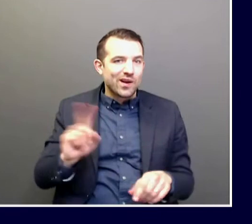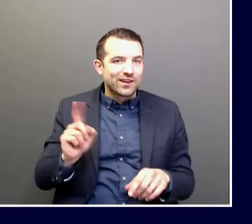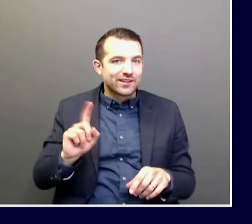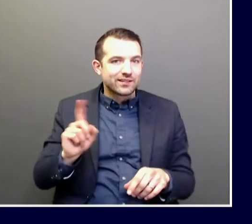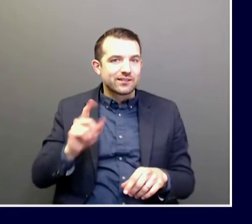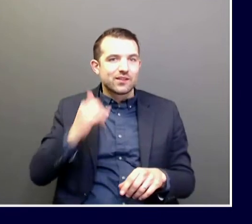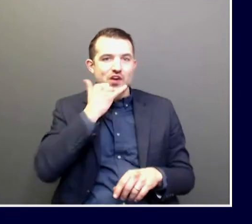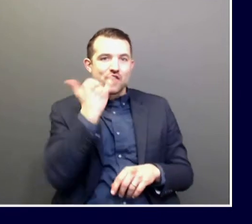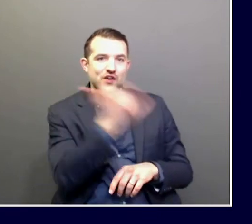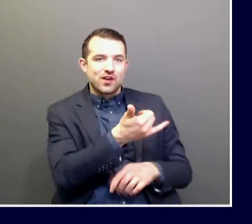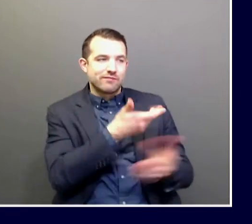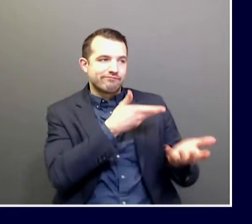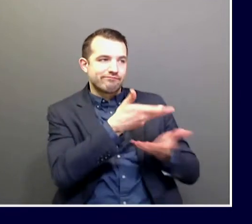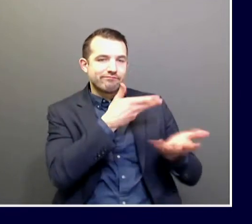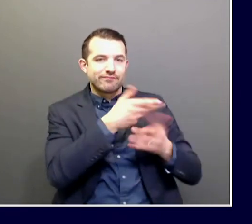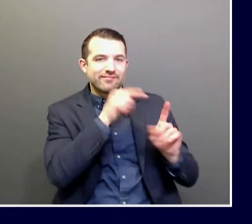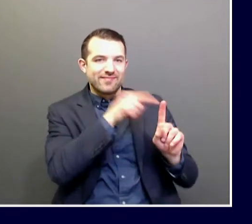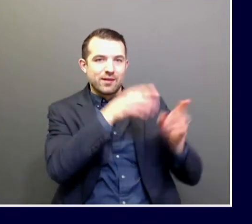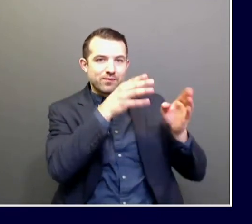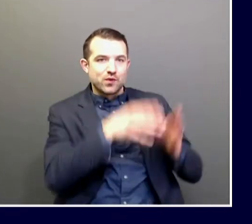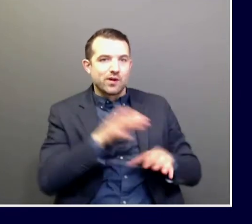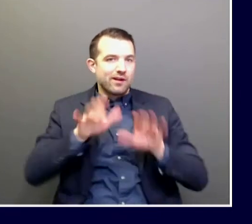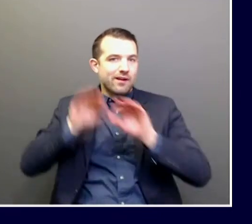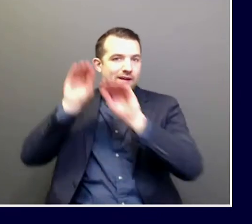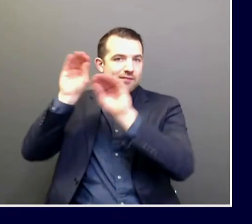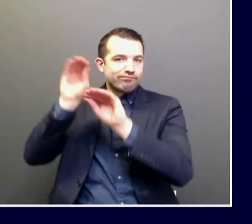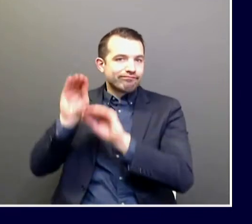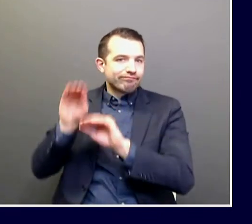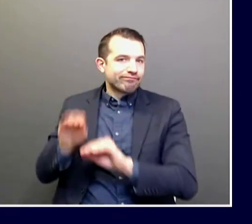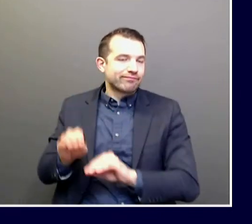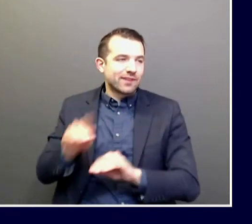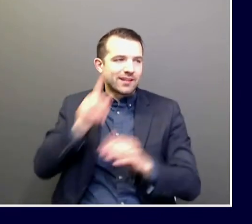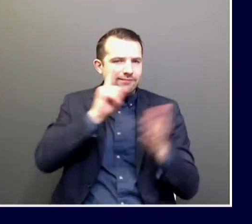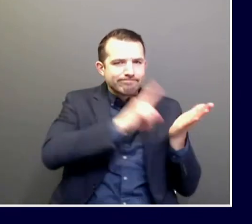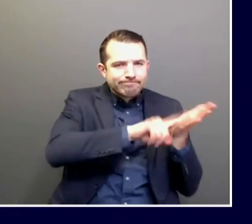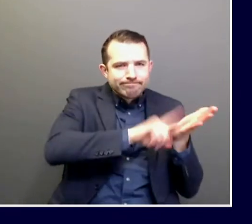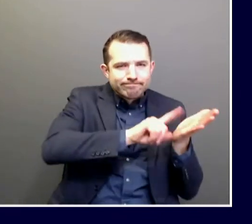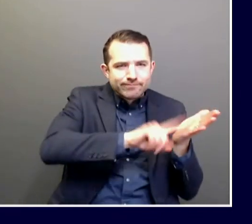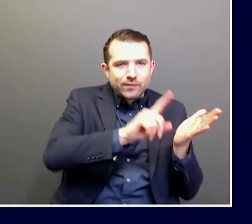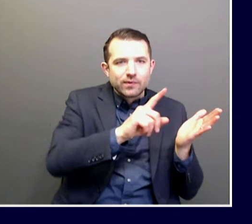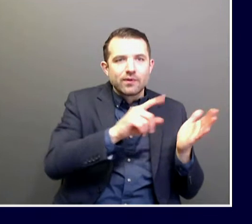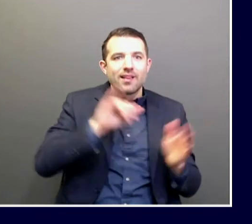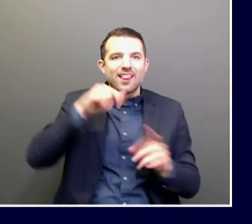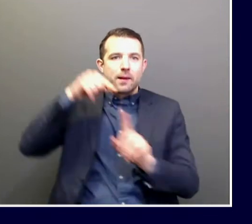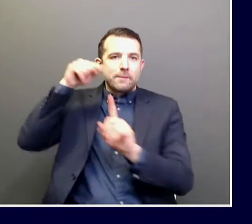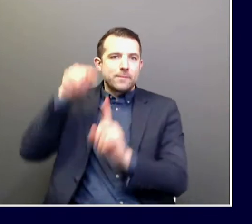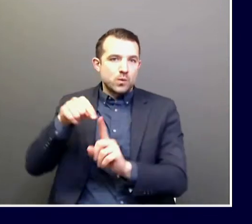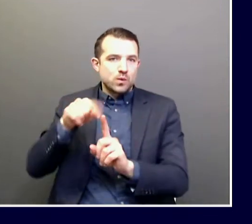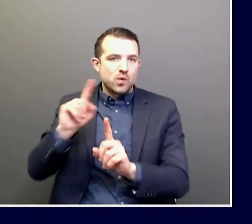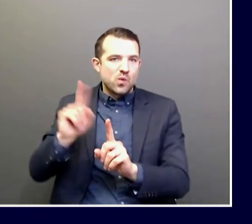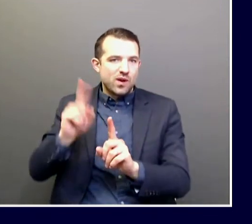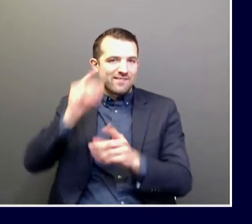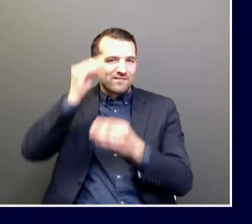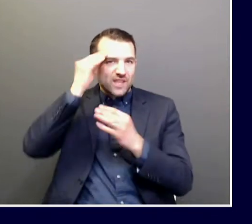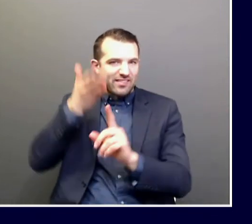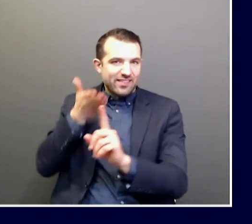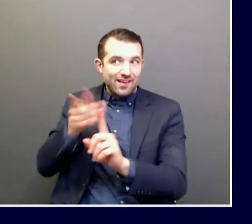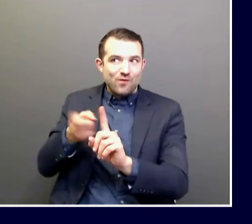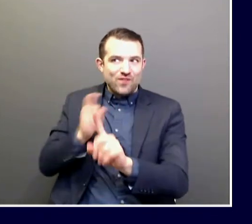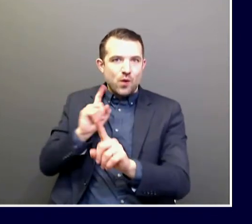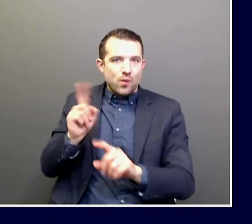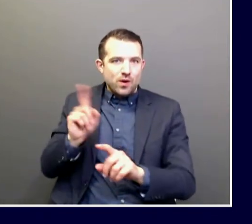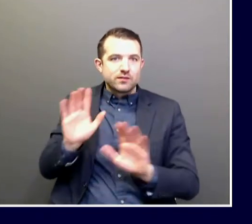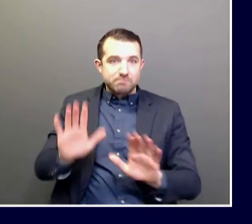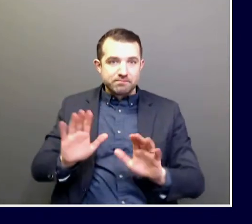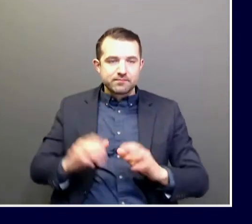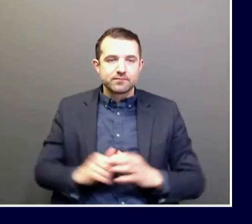settings? We know that stuff in Maine because of the importance of case investigation. We're now, as our other, we